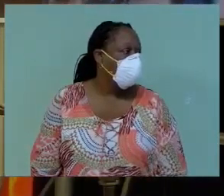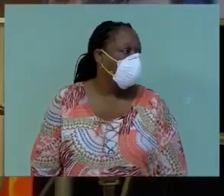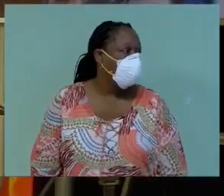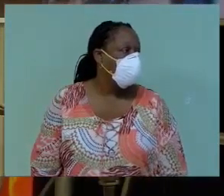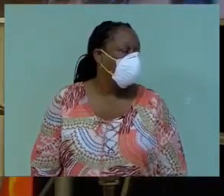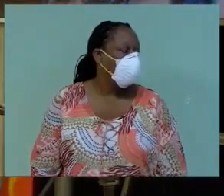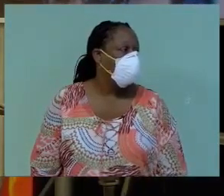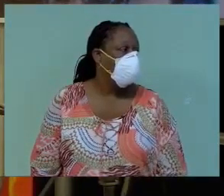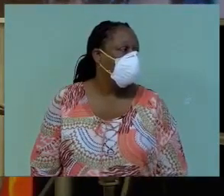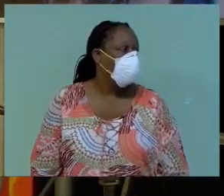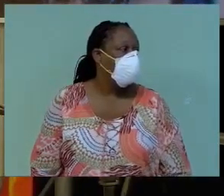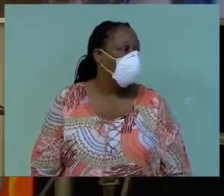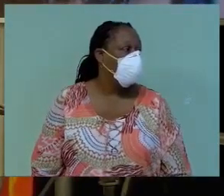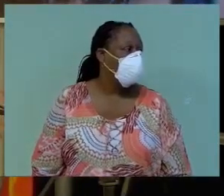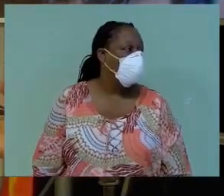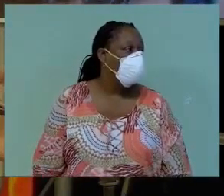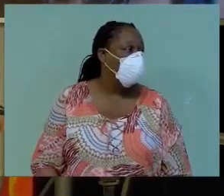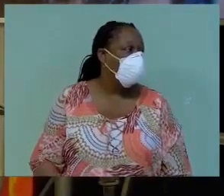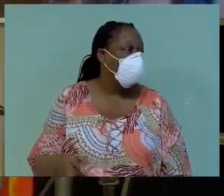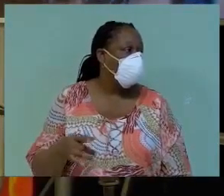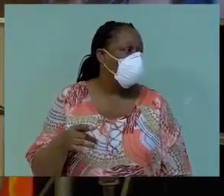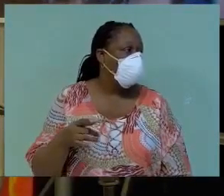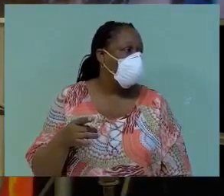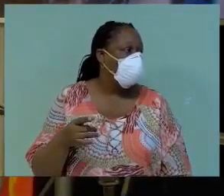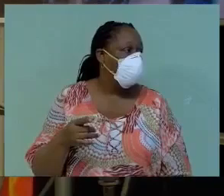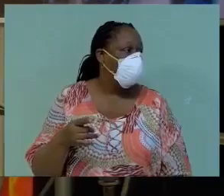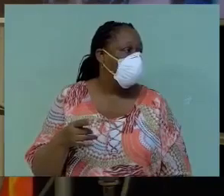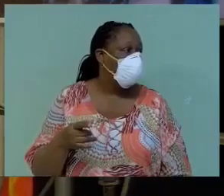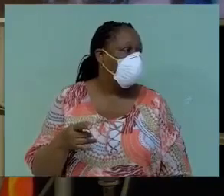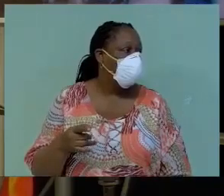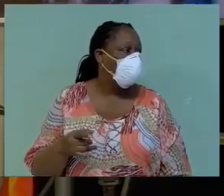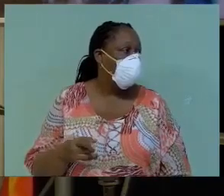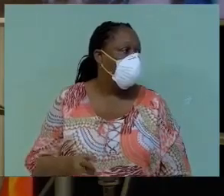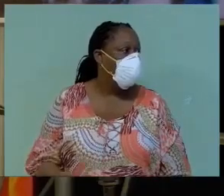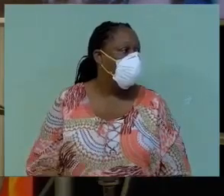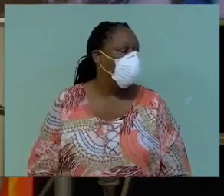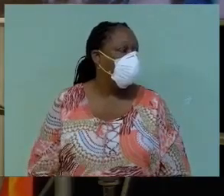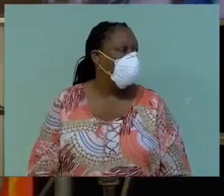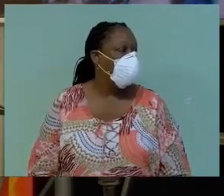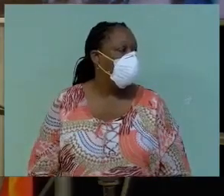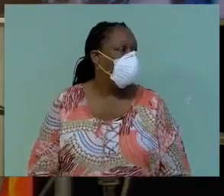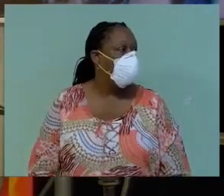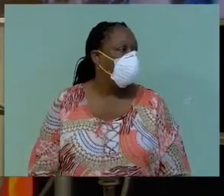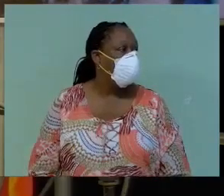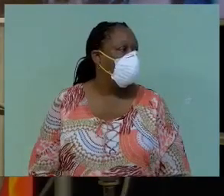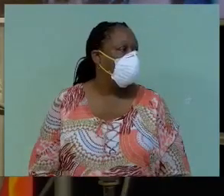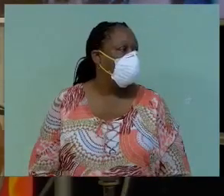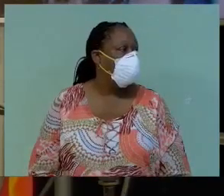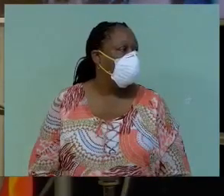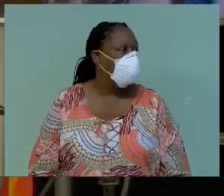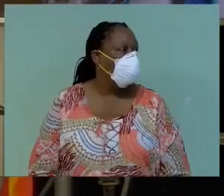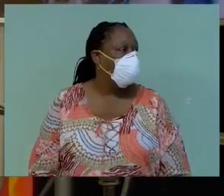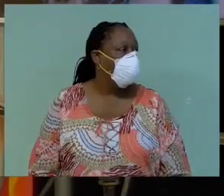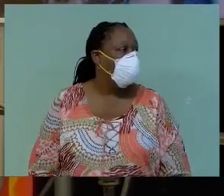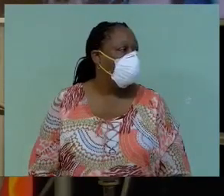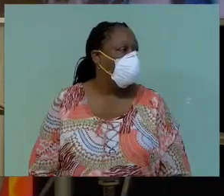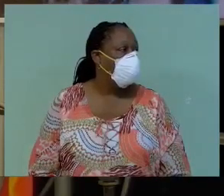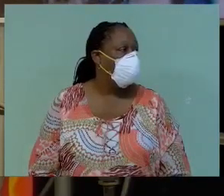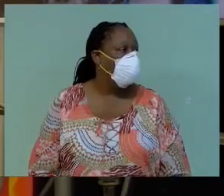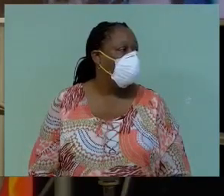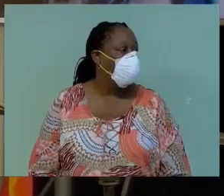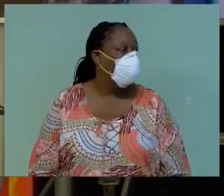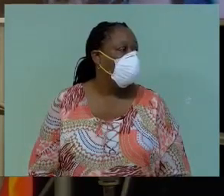Thank you, Lesroy. I think to address that, I have to speak a little bit more comprehensively on mask and then end